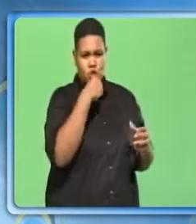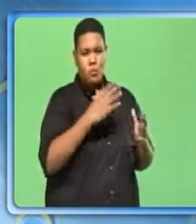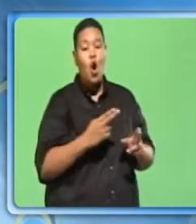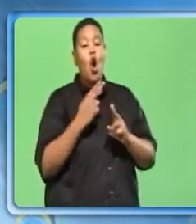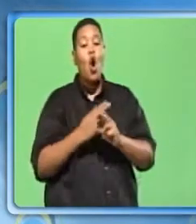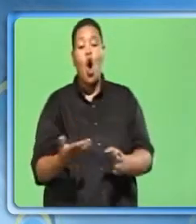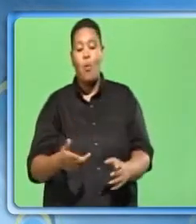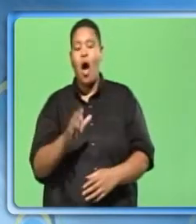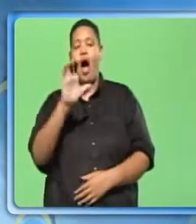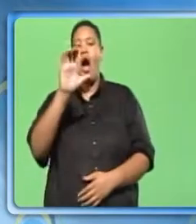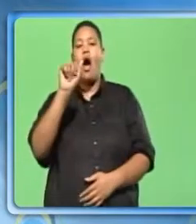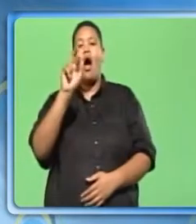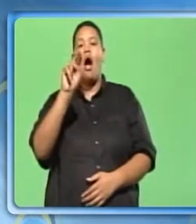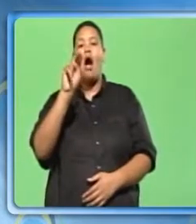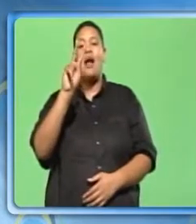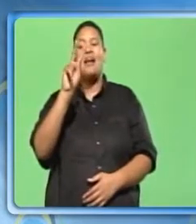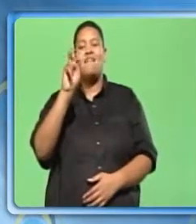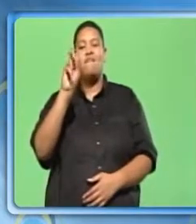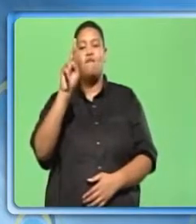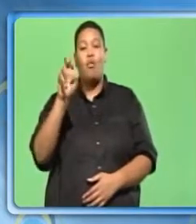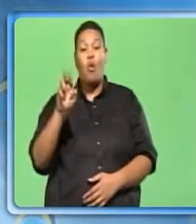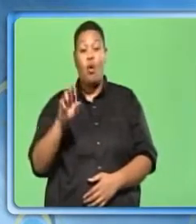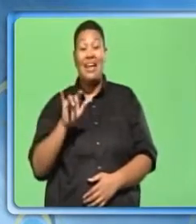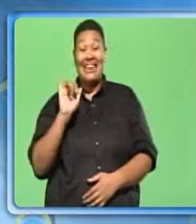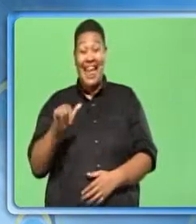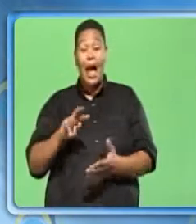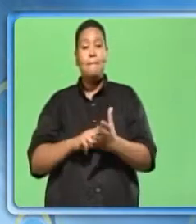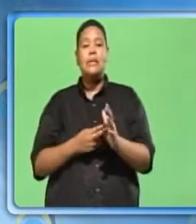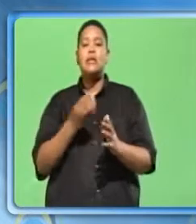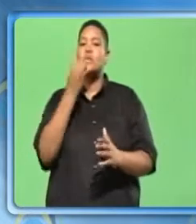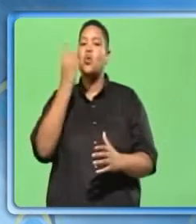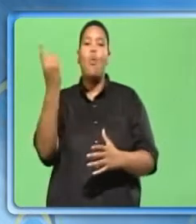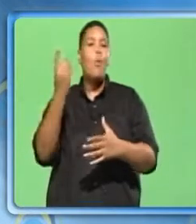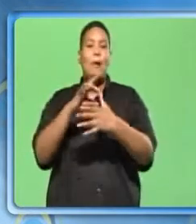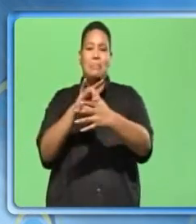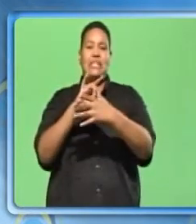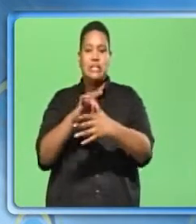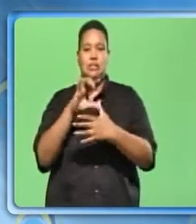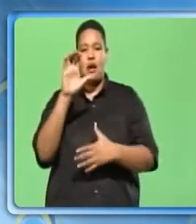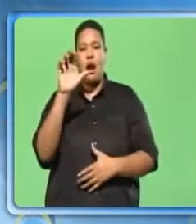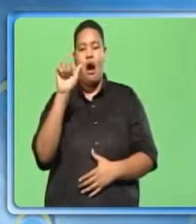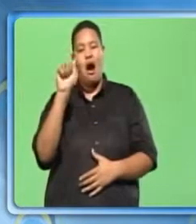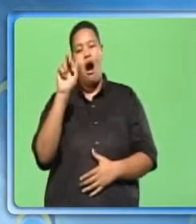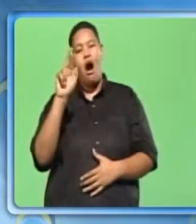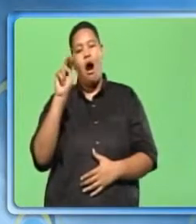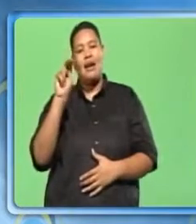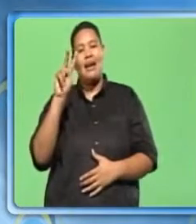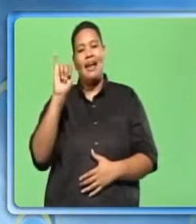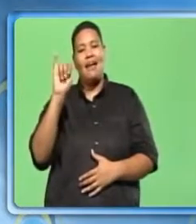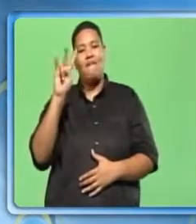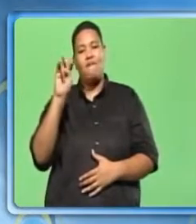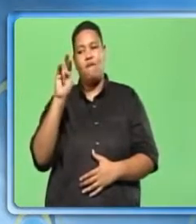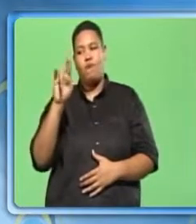carnivores. A carnivore is an animal that eats only meat. Here are some examples of secondary